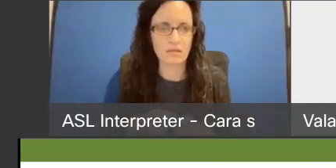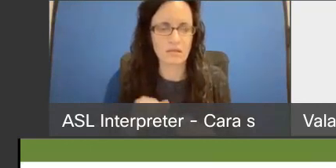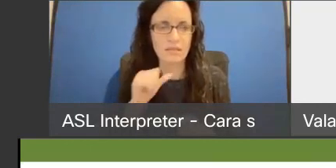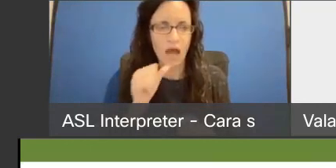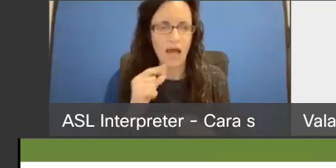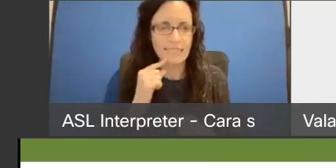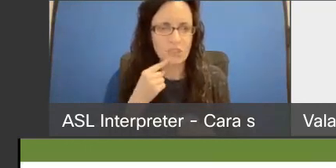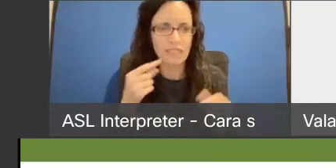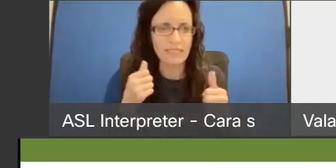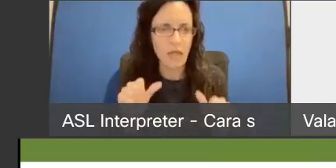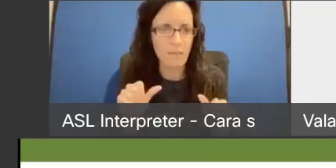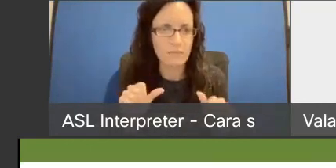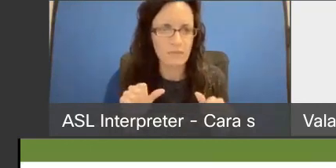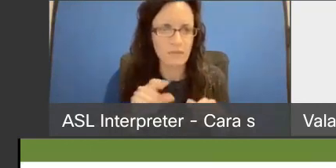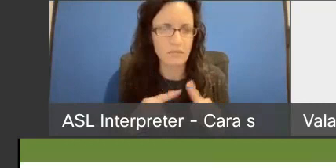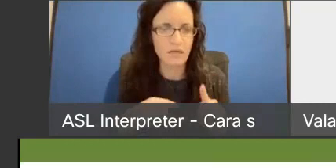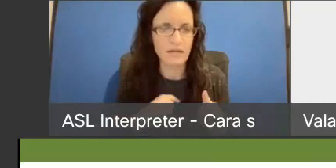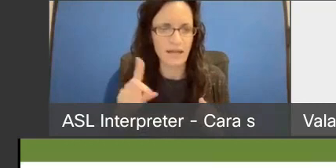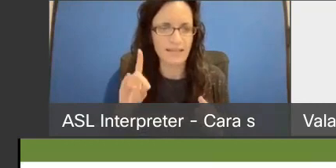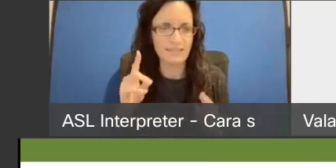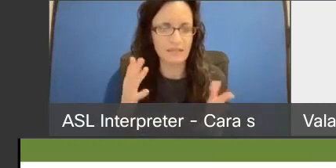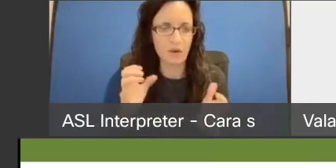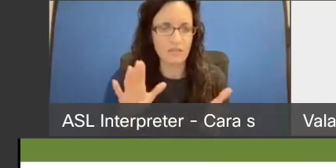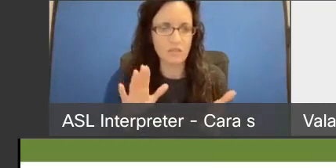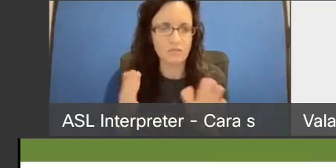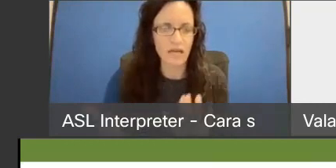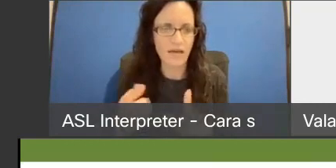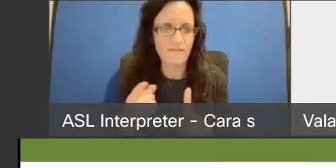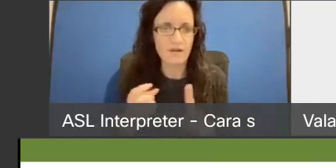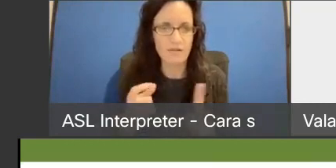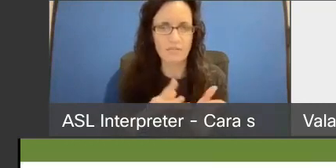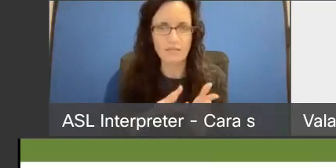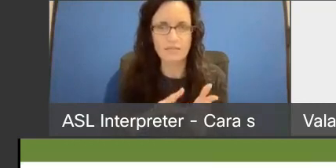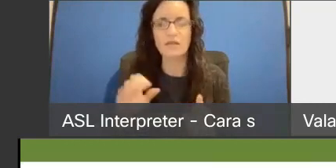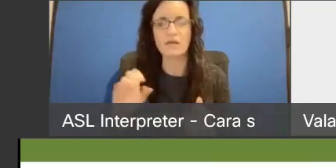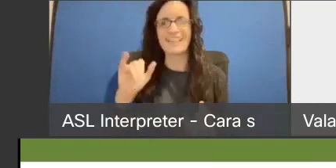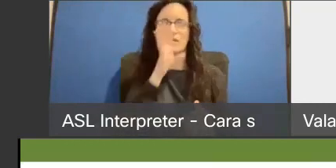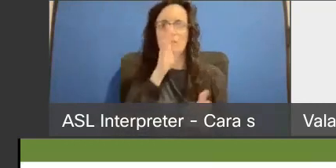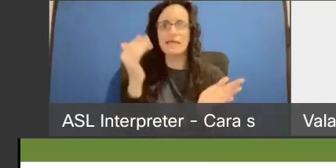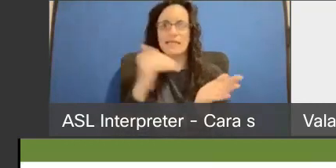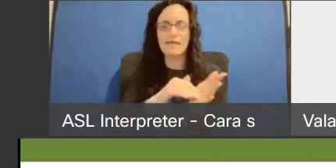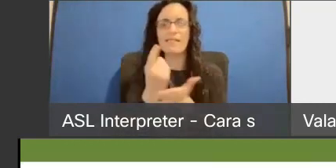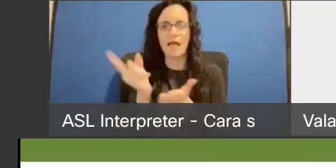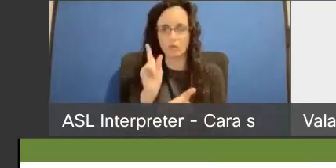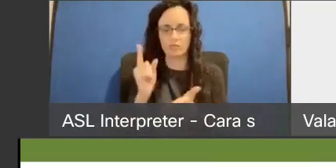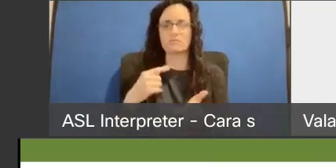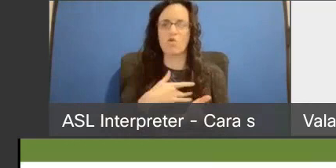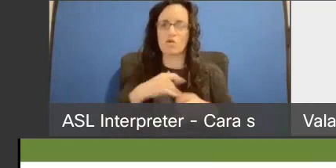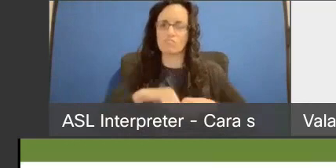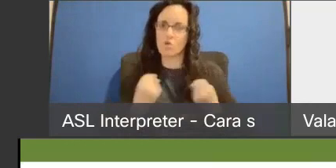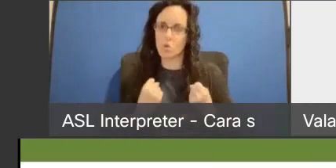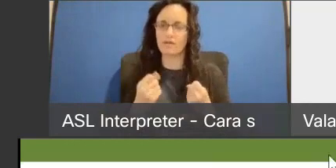attempt, but I did want to die when I took the pills. I had my heart broken last week. I took